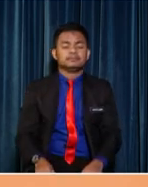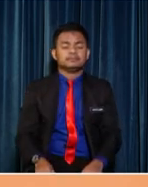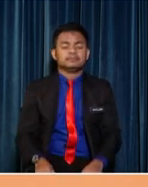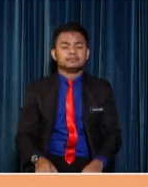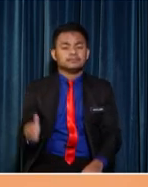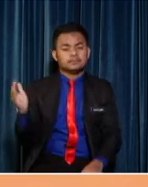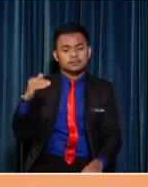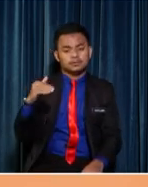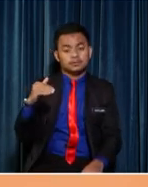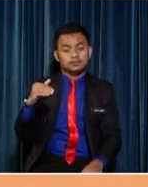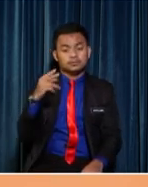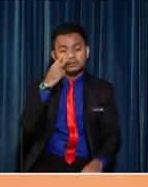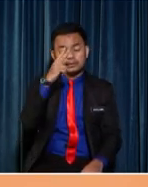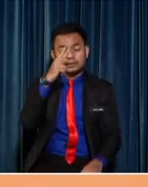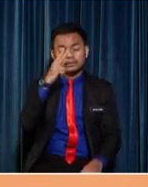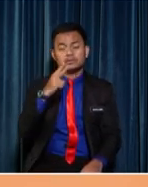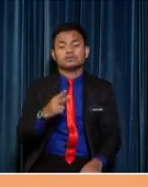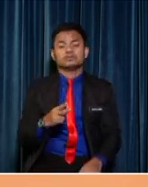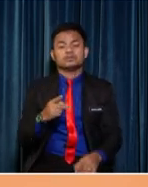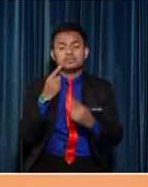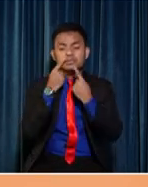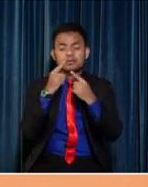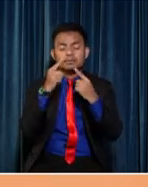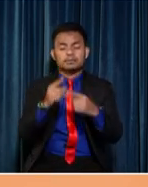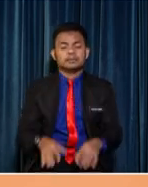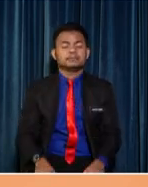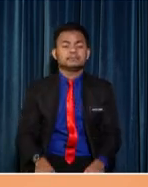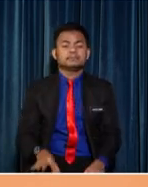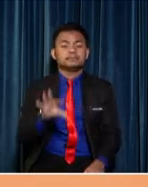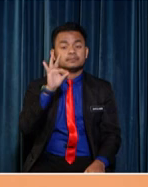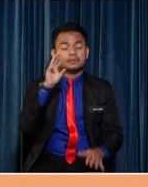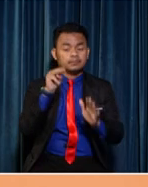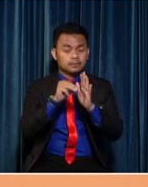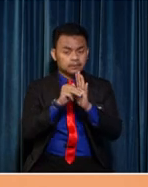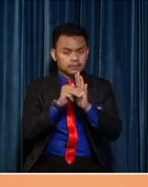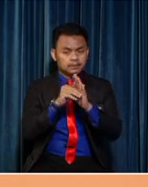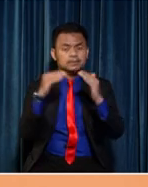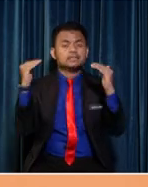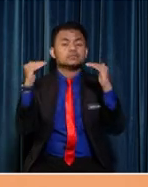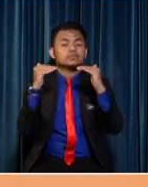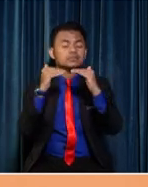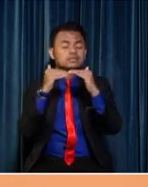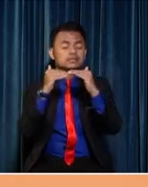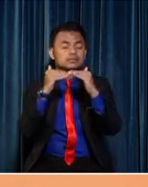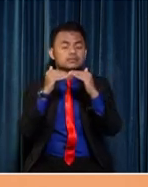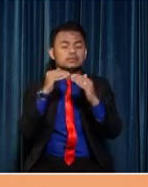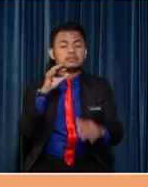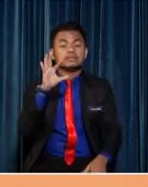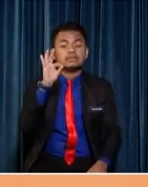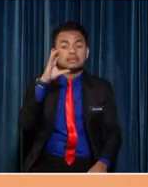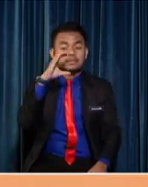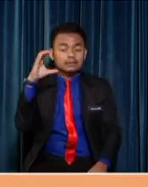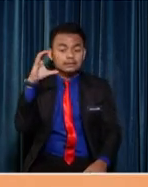Let's check the answers. 9 meters is equal to